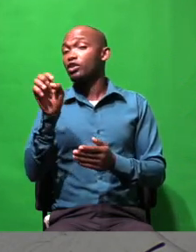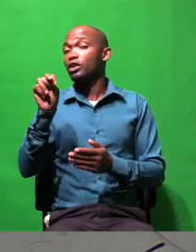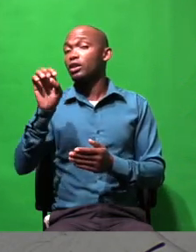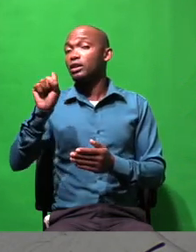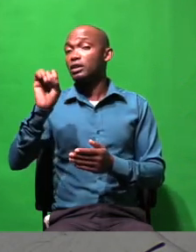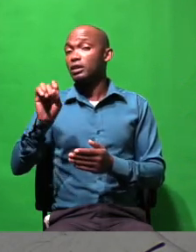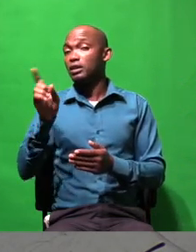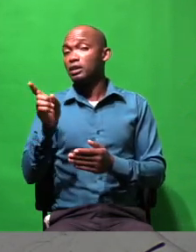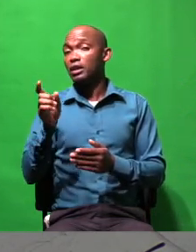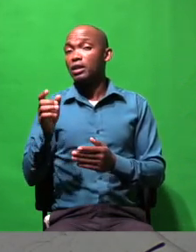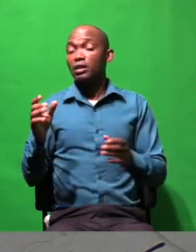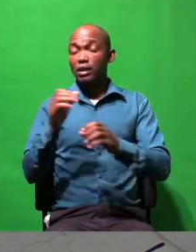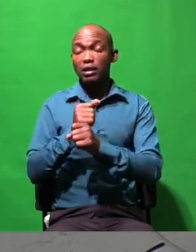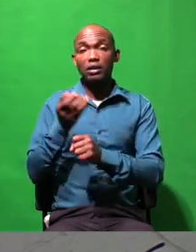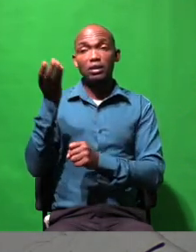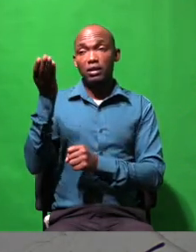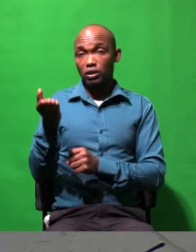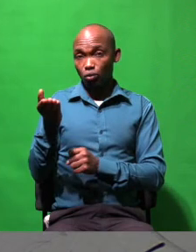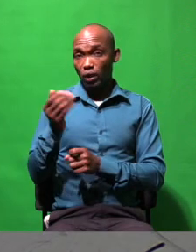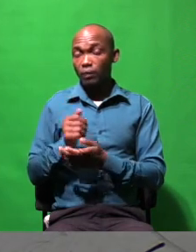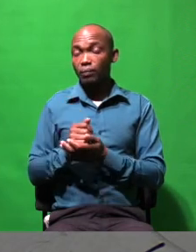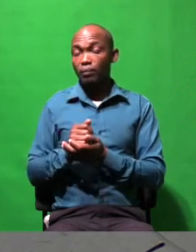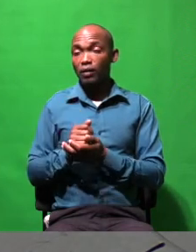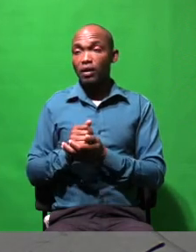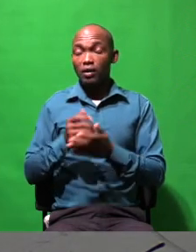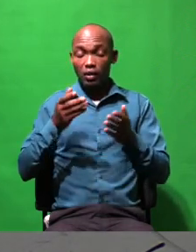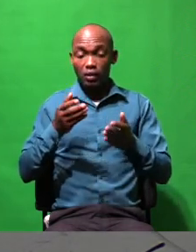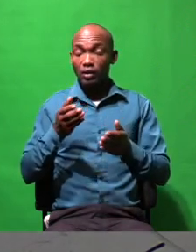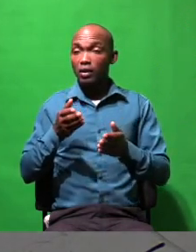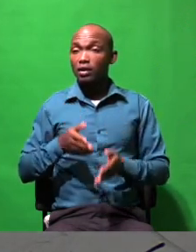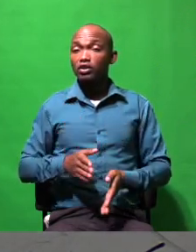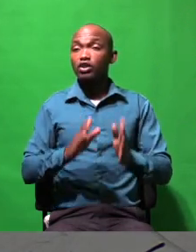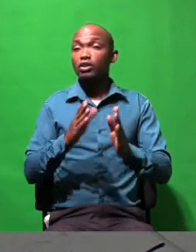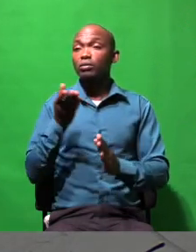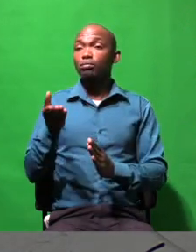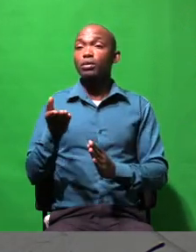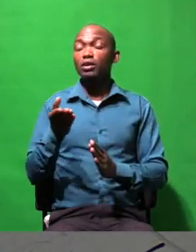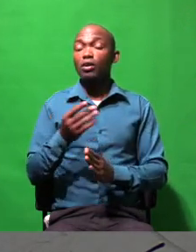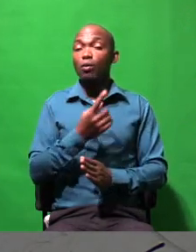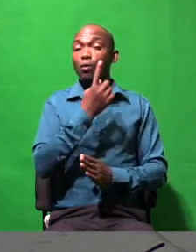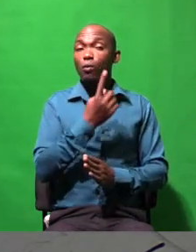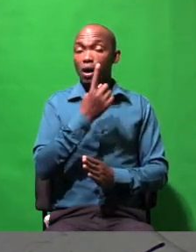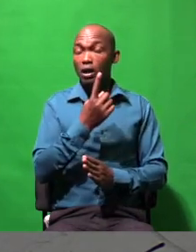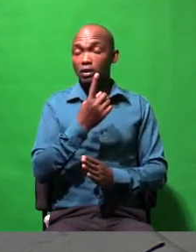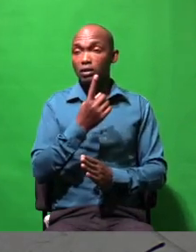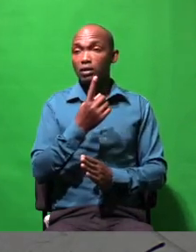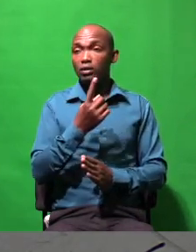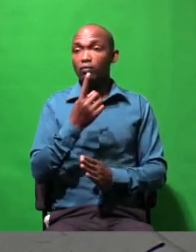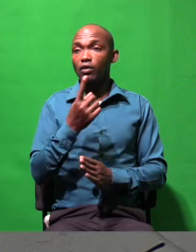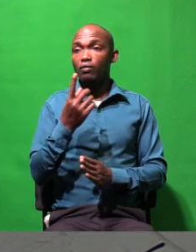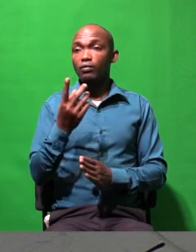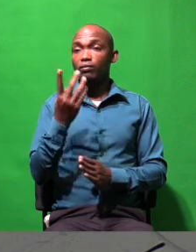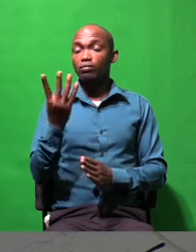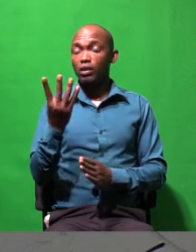of genes possessed by this one. And their children produce the 1, 2,